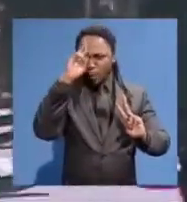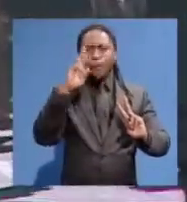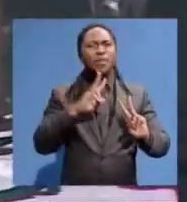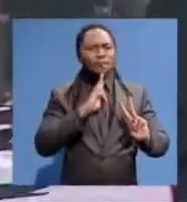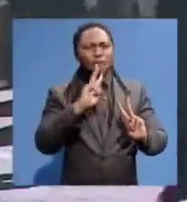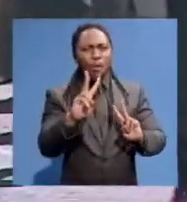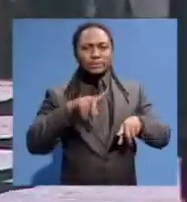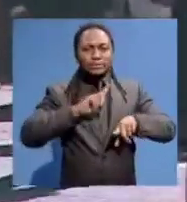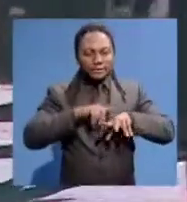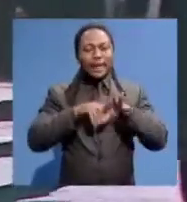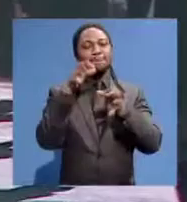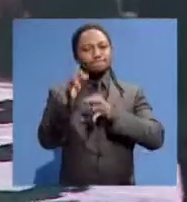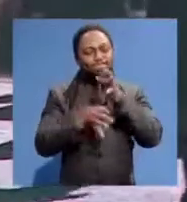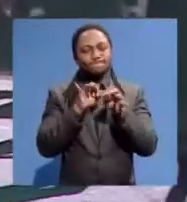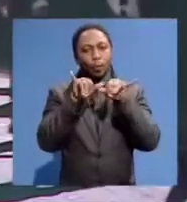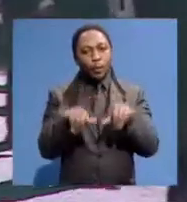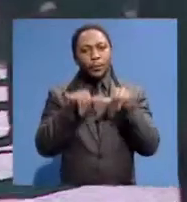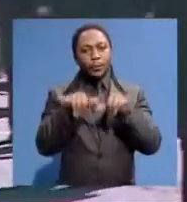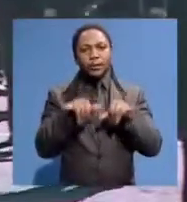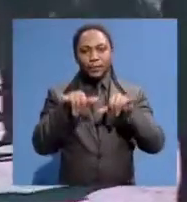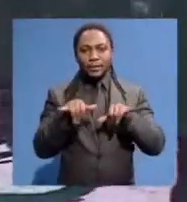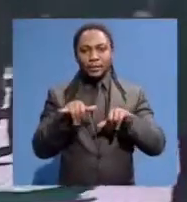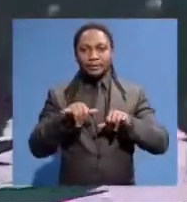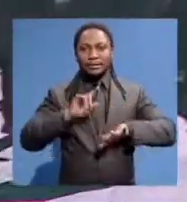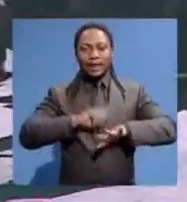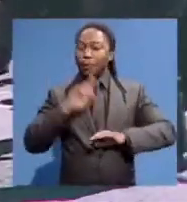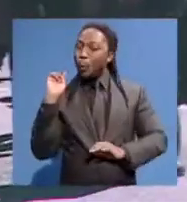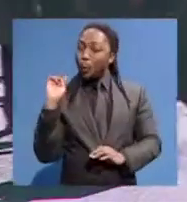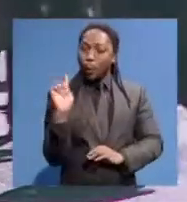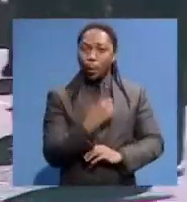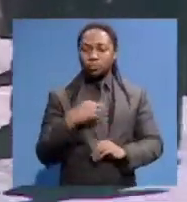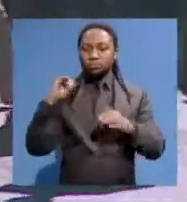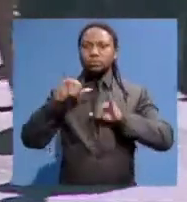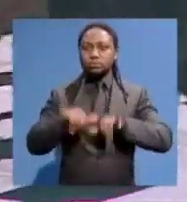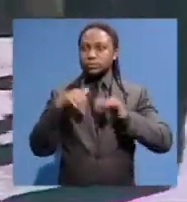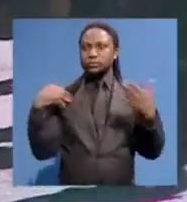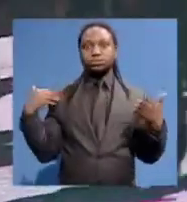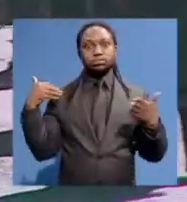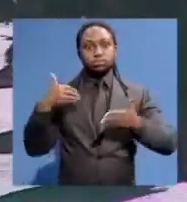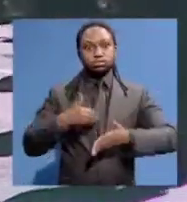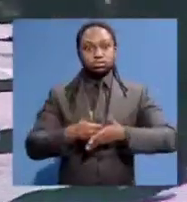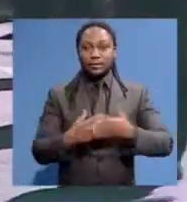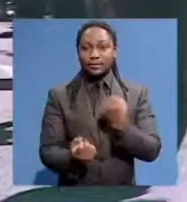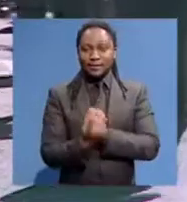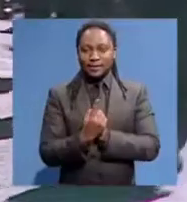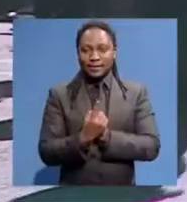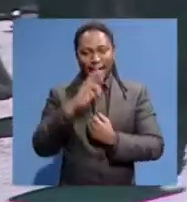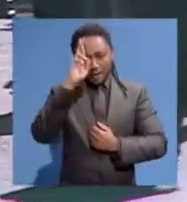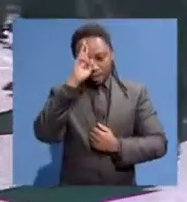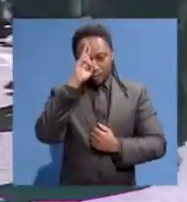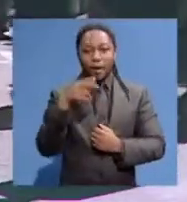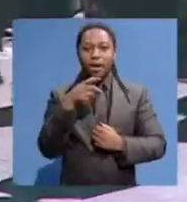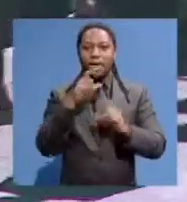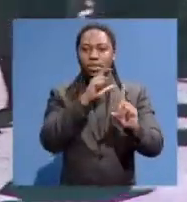us through, waiting in anticipation. Days come, the moment we all have been waiting for. I remember those were the words that Clarence